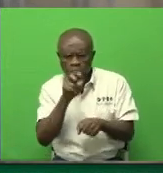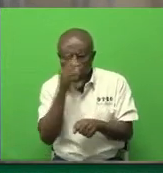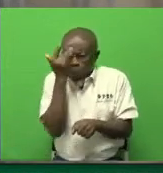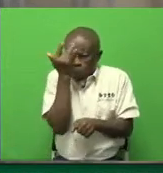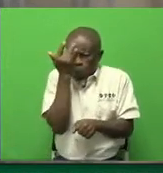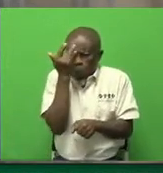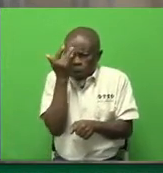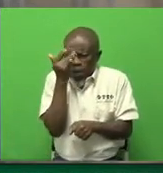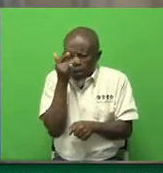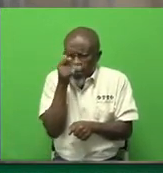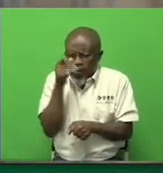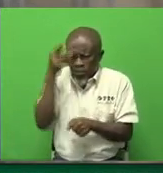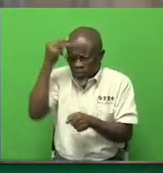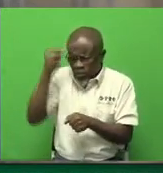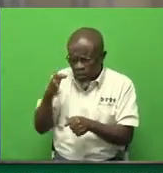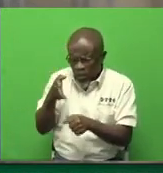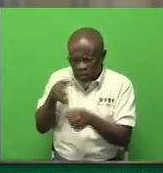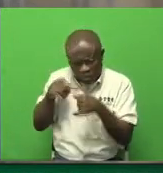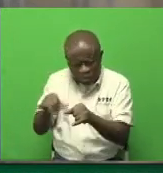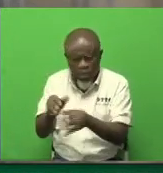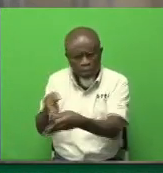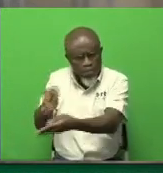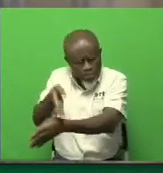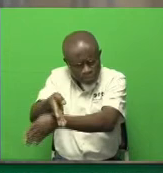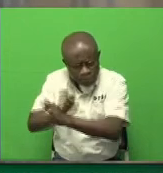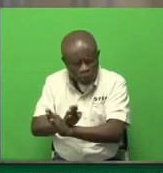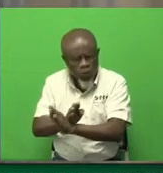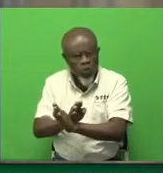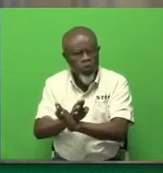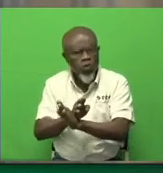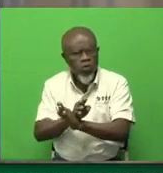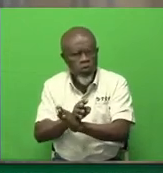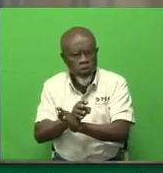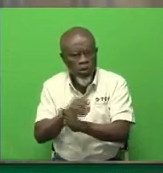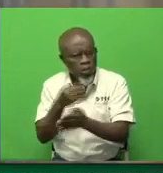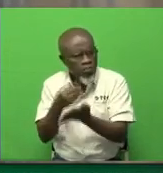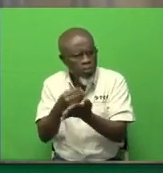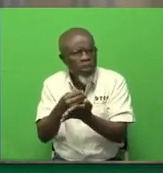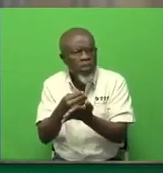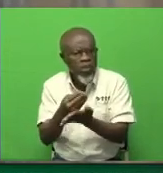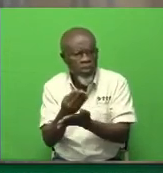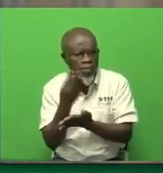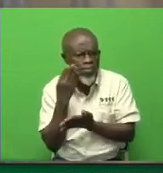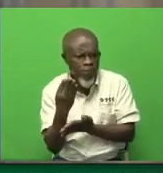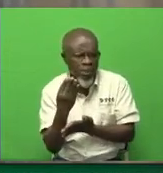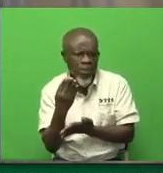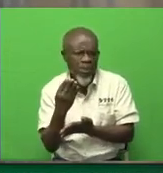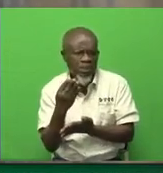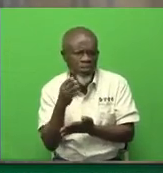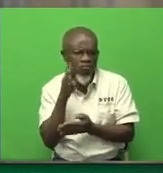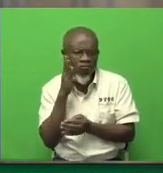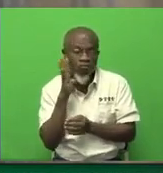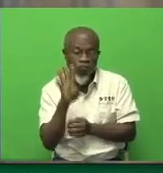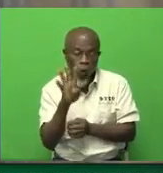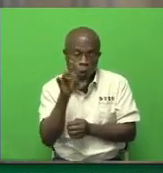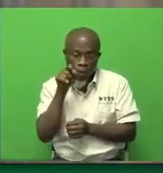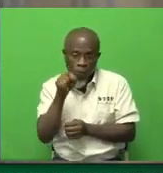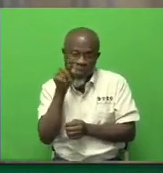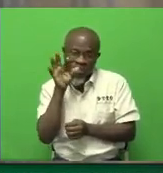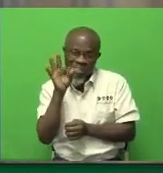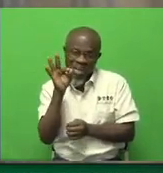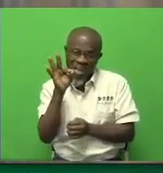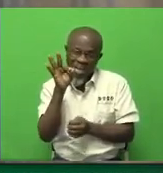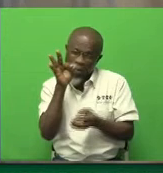borrow 7.33 billion in fiscal 2022 which is 4.9 billion